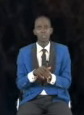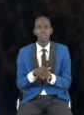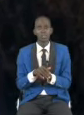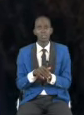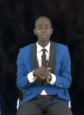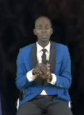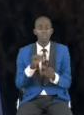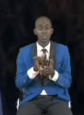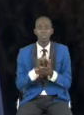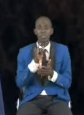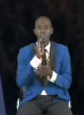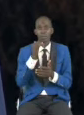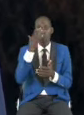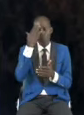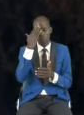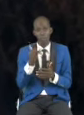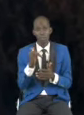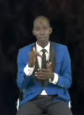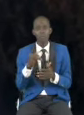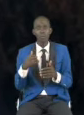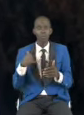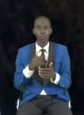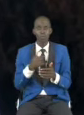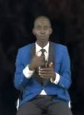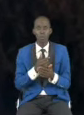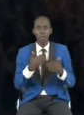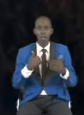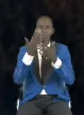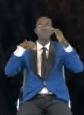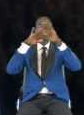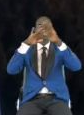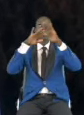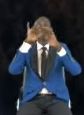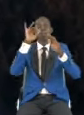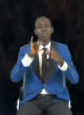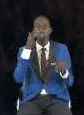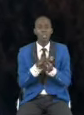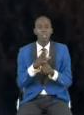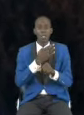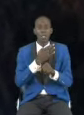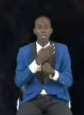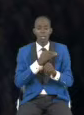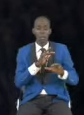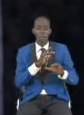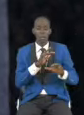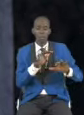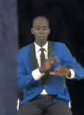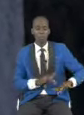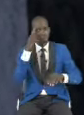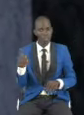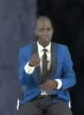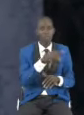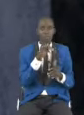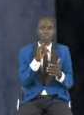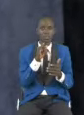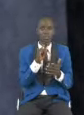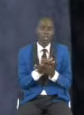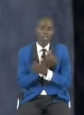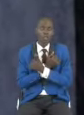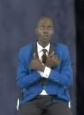where heavenly covenant came from, and mercy for them that love him and